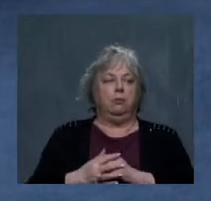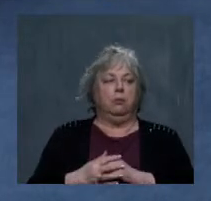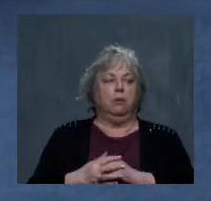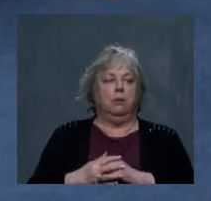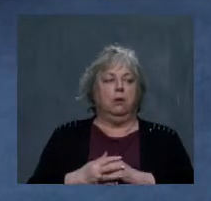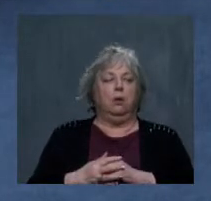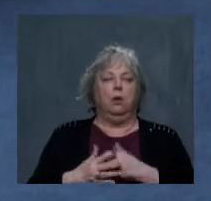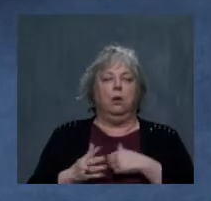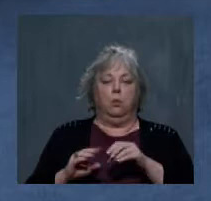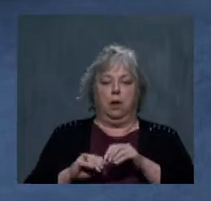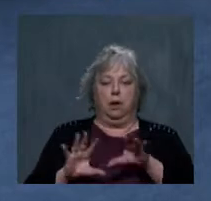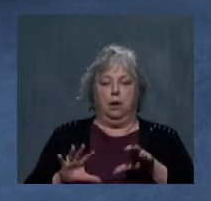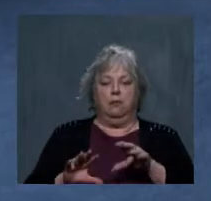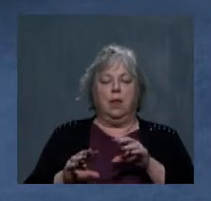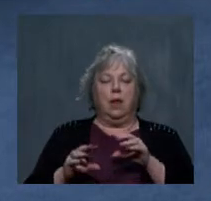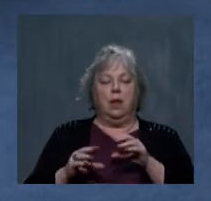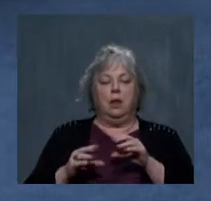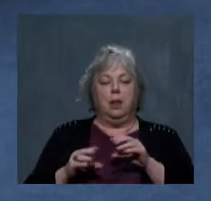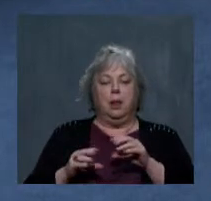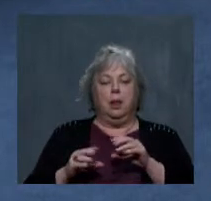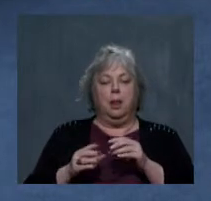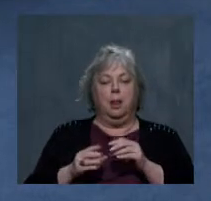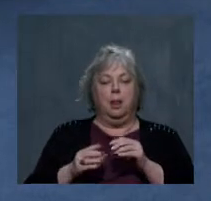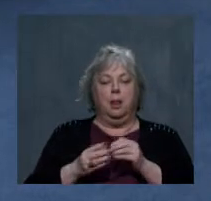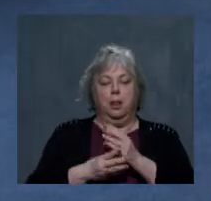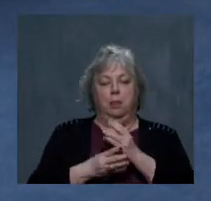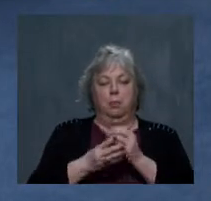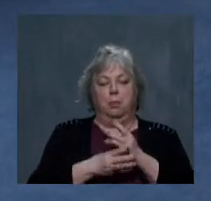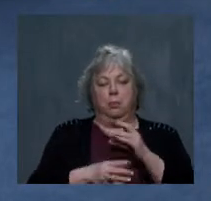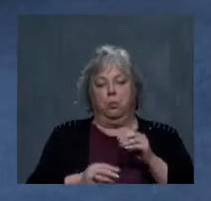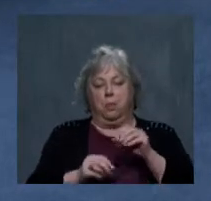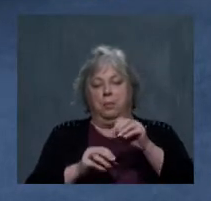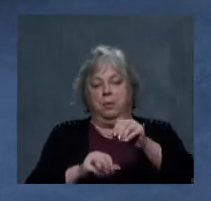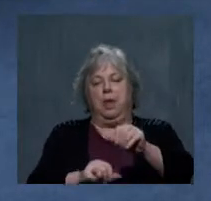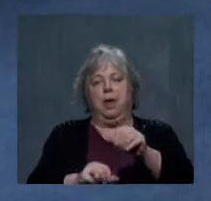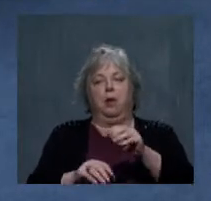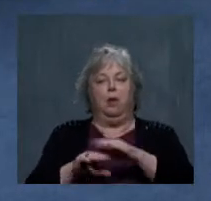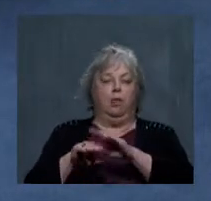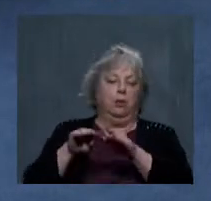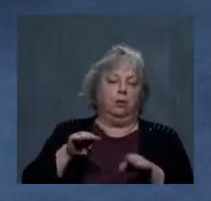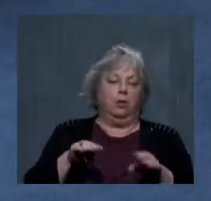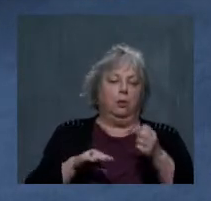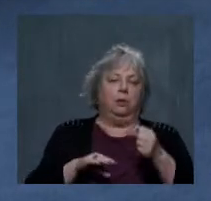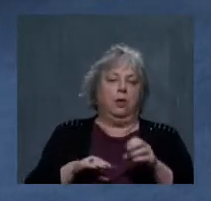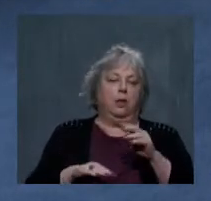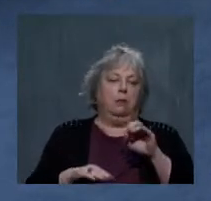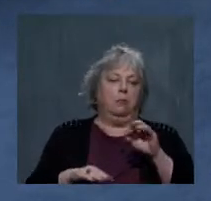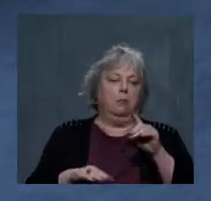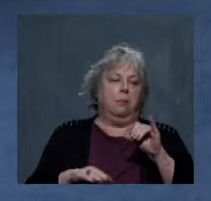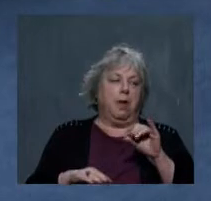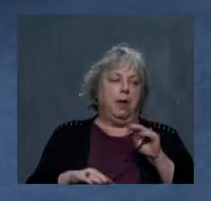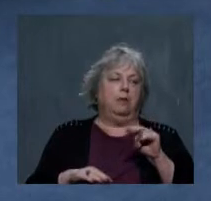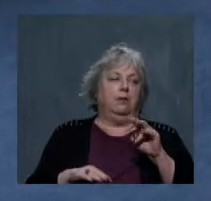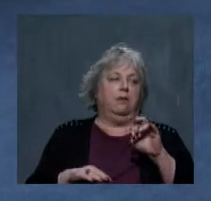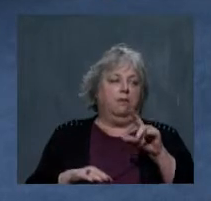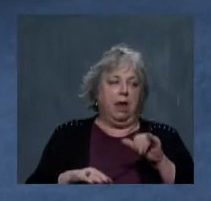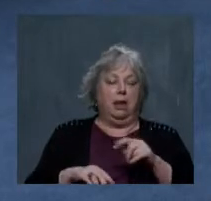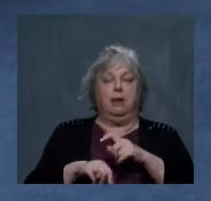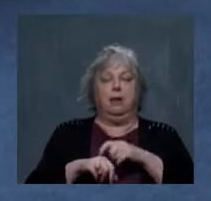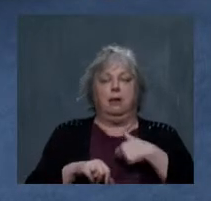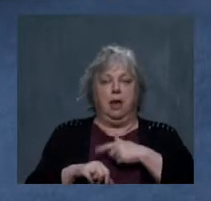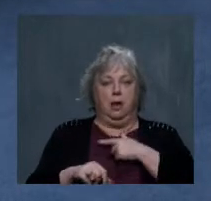We clarified the plantings that we would be making on the slope south of Madison Valley. The timeliness of those